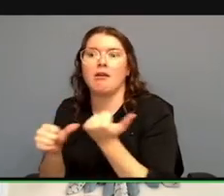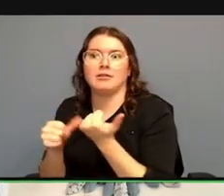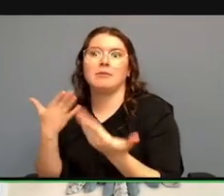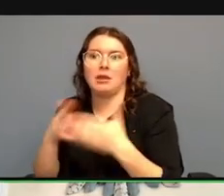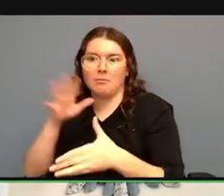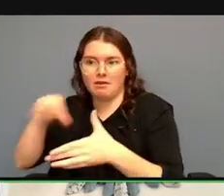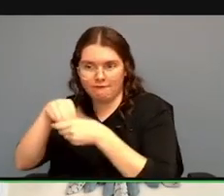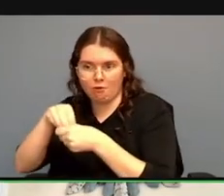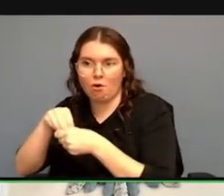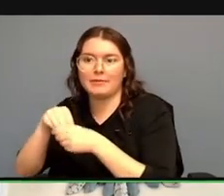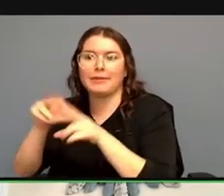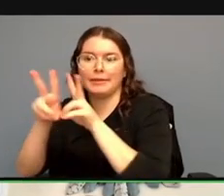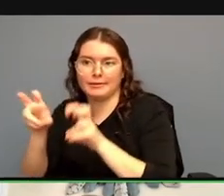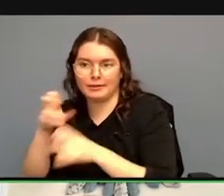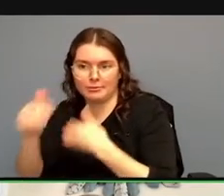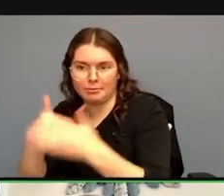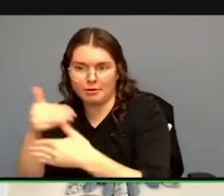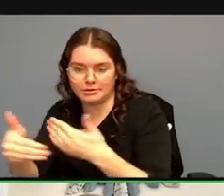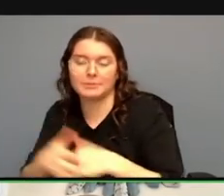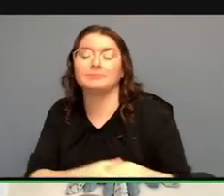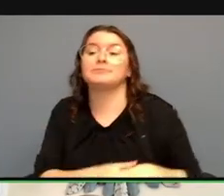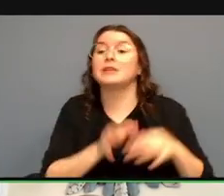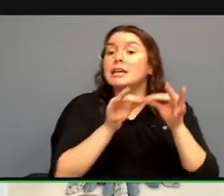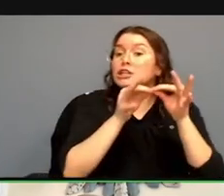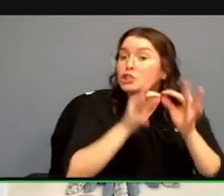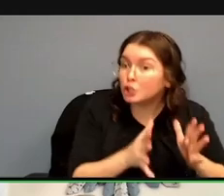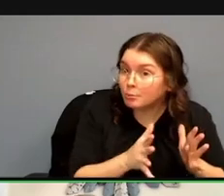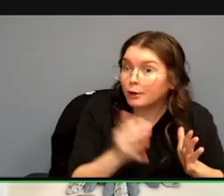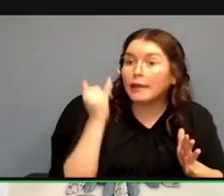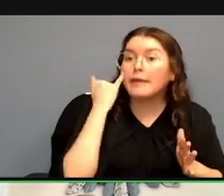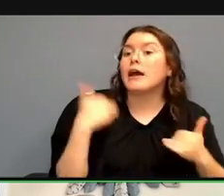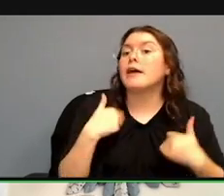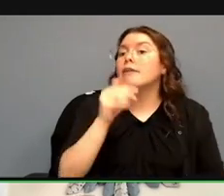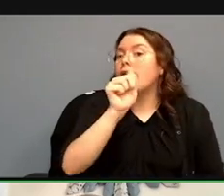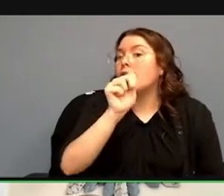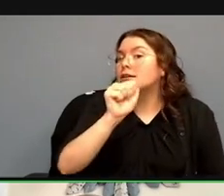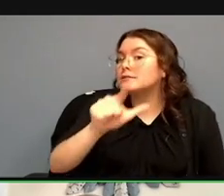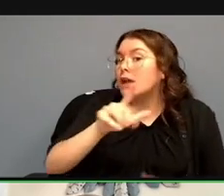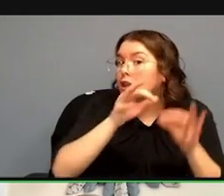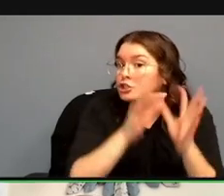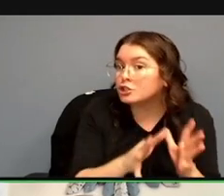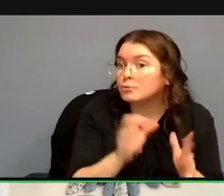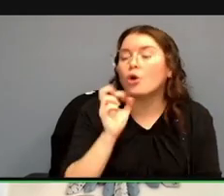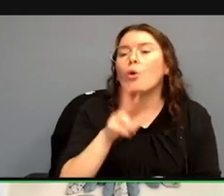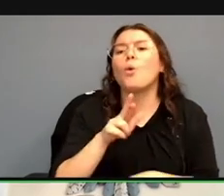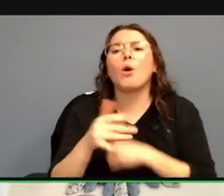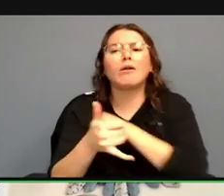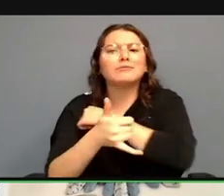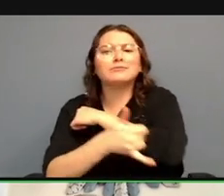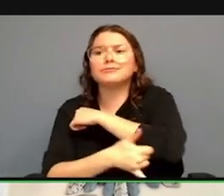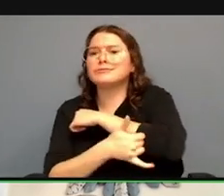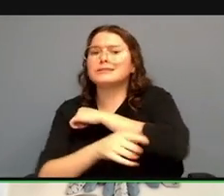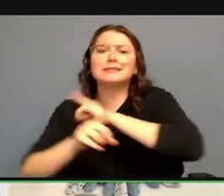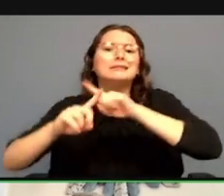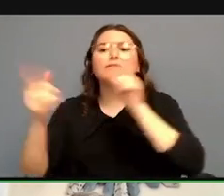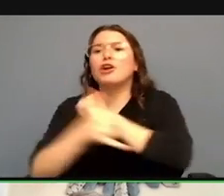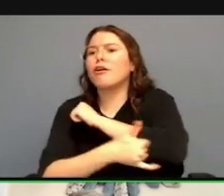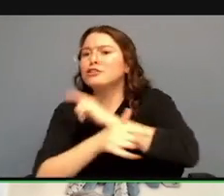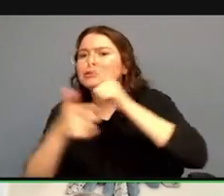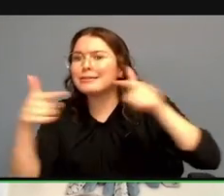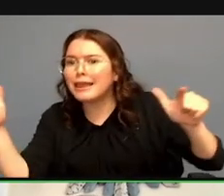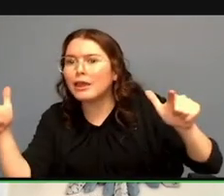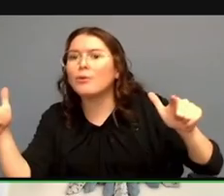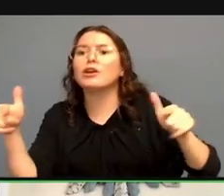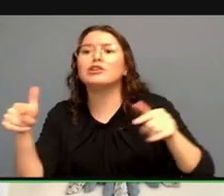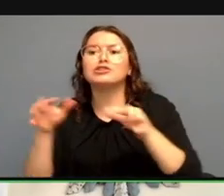assessment process. The interpreter, if there's an ASL interpreter or a foreign language interpreter, that person should be involved